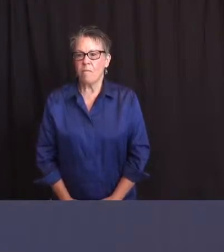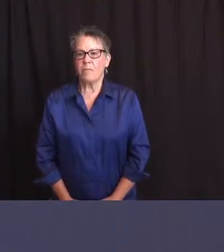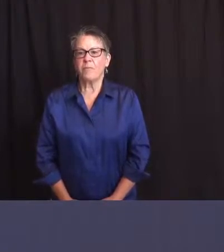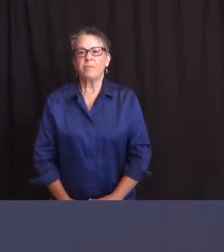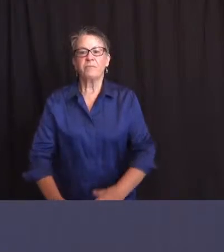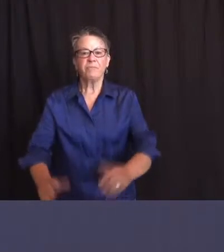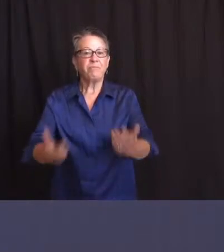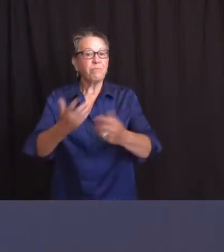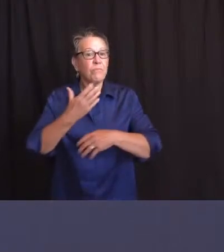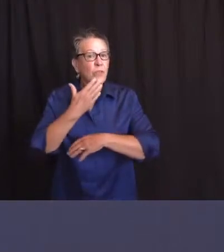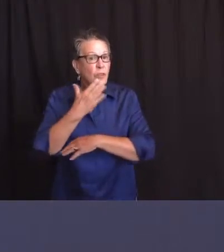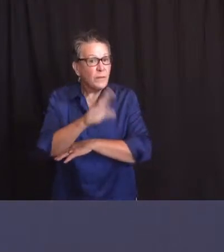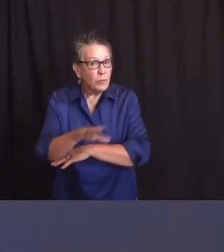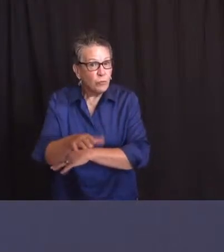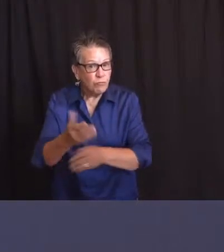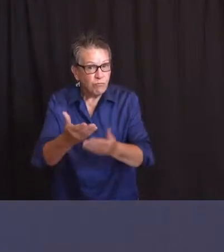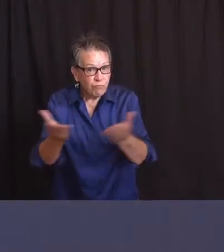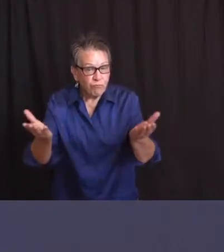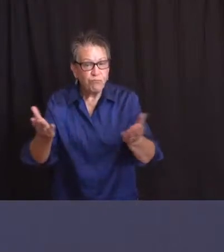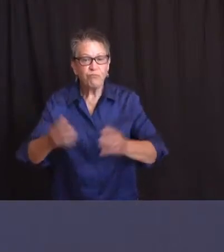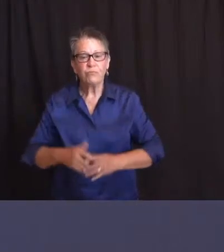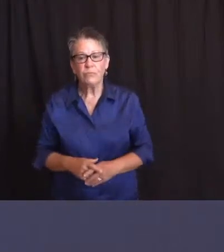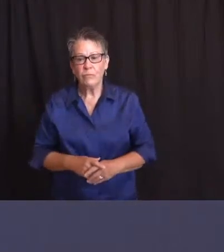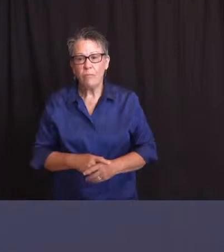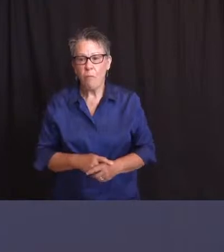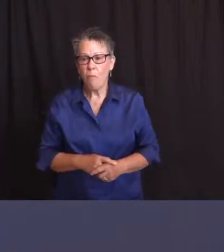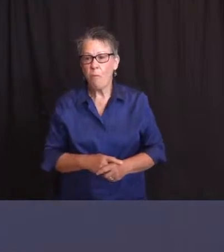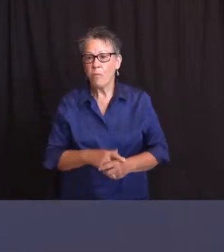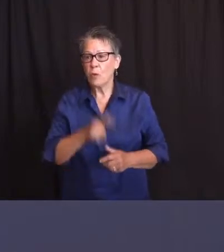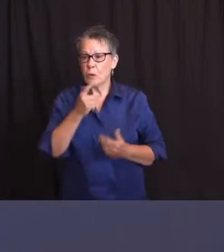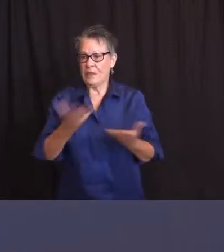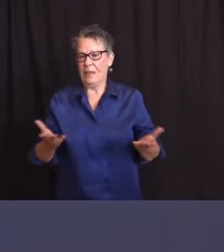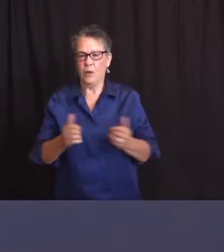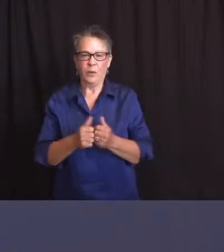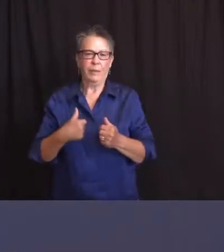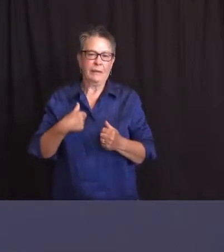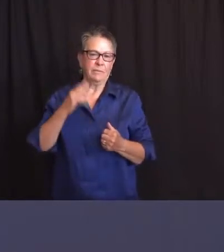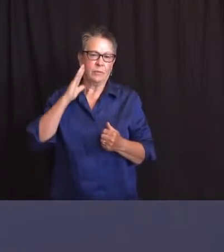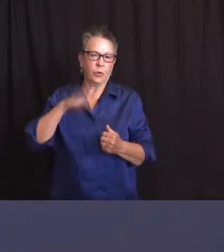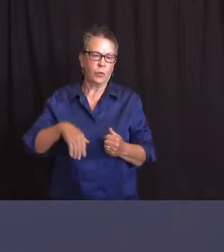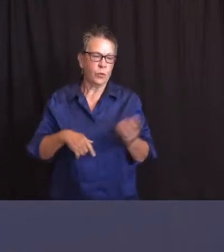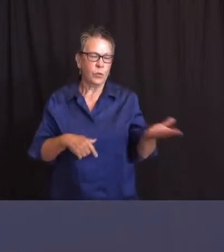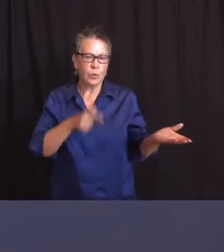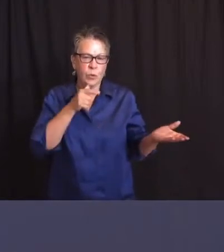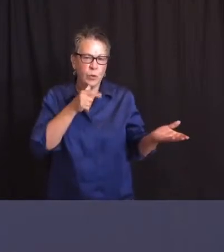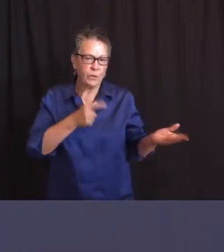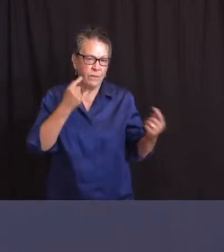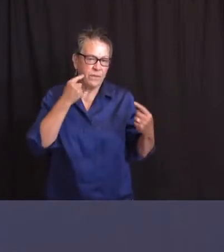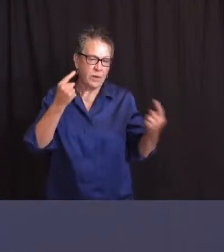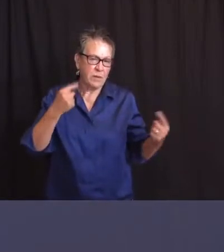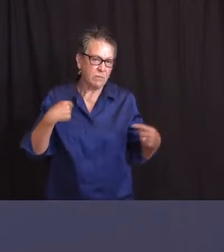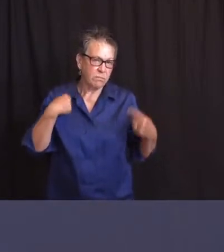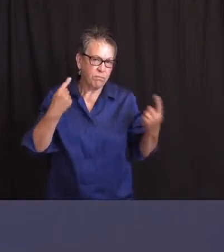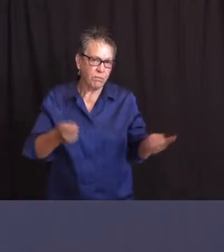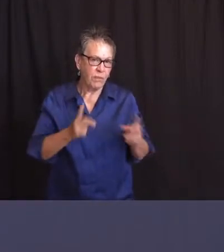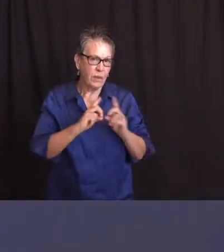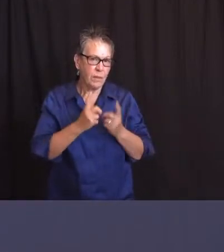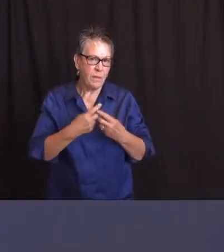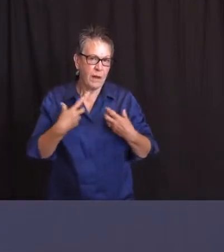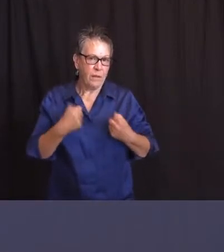Good afternoon, everyone. With me is the woman on my right who needs no introduction, the Commissioner of the Department of Health, Judy